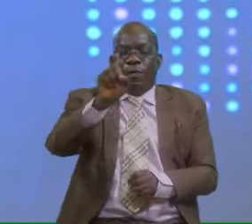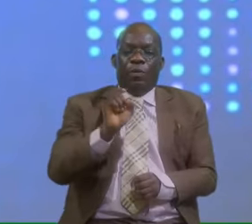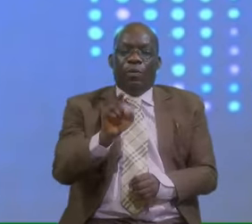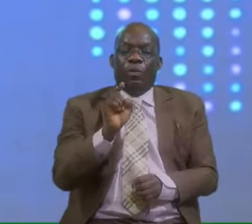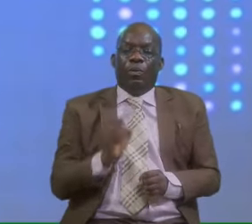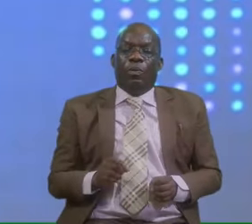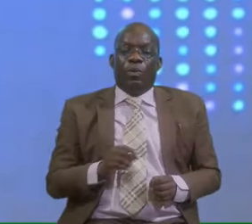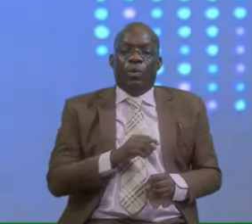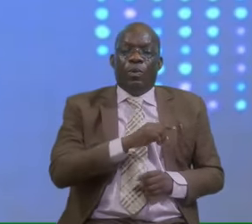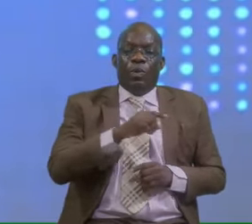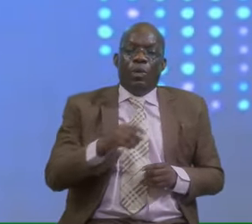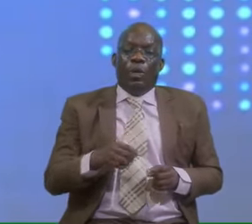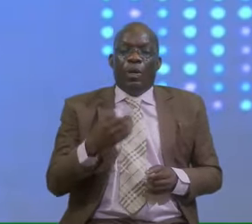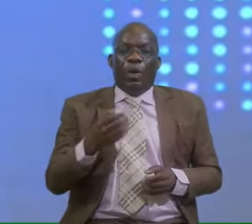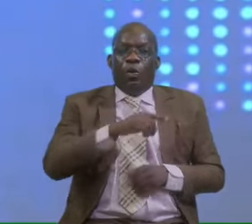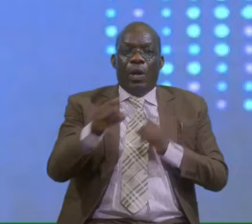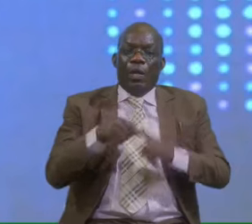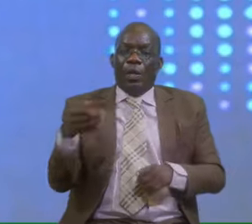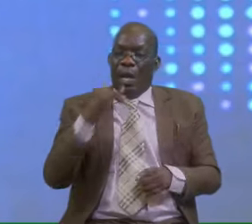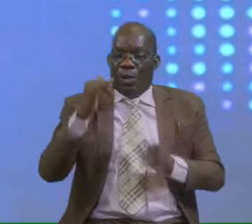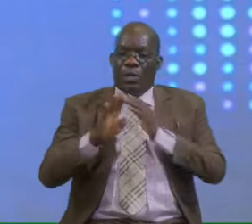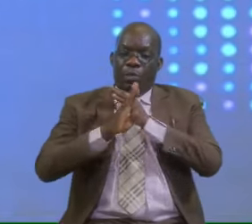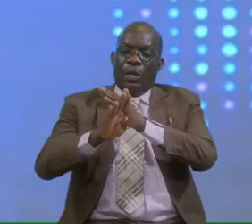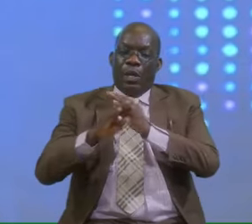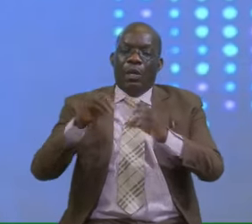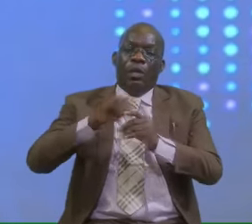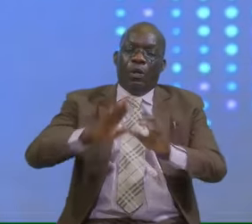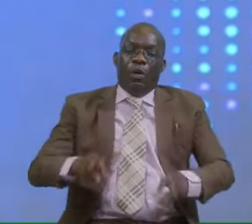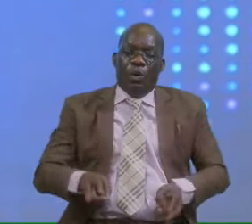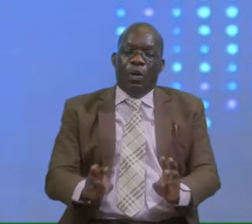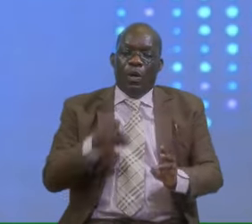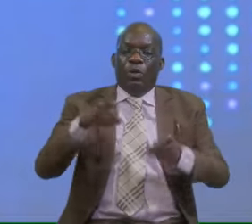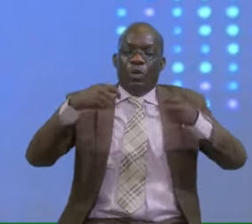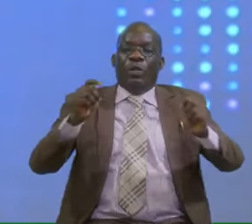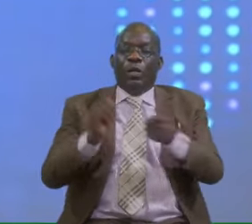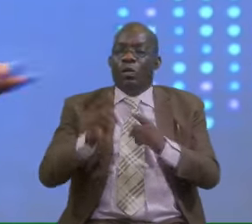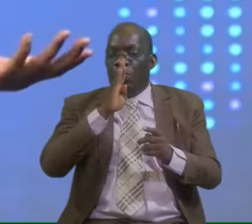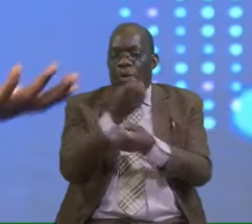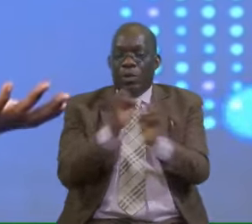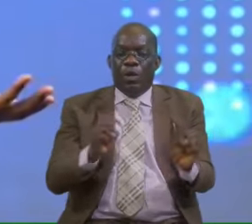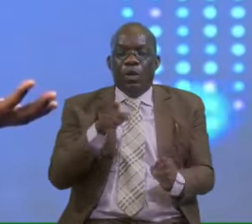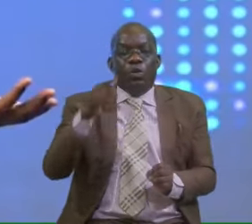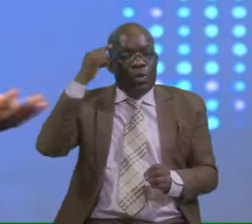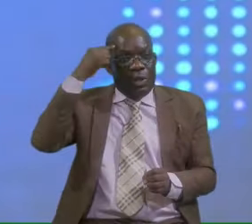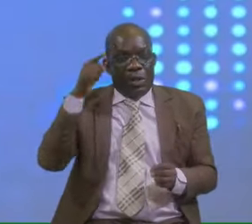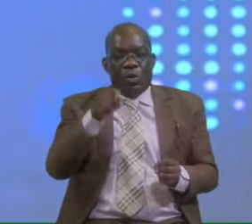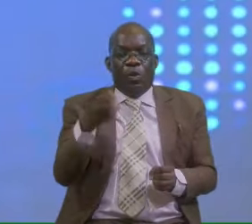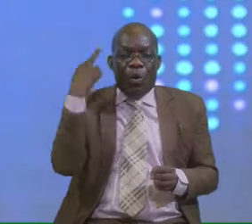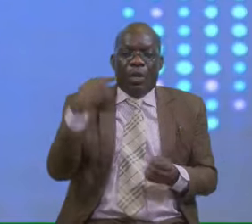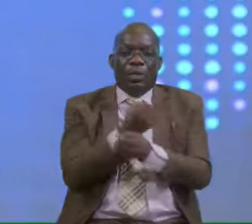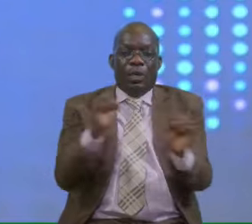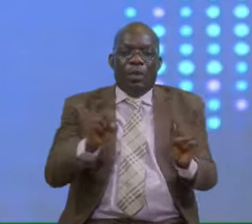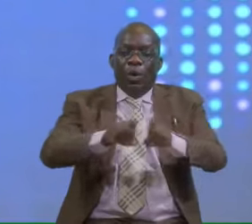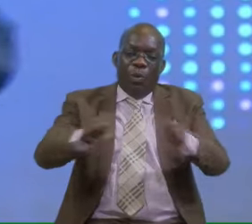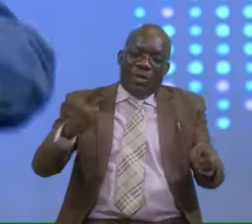a blockage in your way, you've tried to be saved, you thought you were saved, but lo and